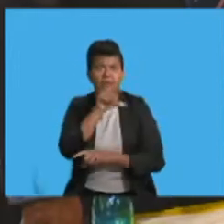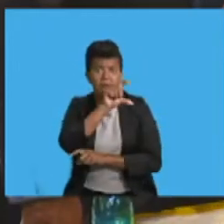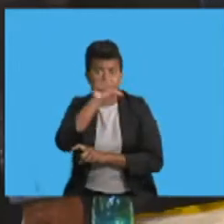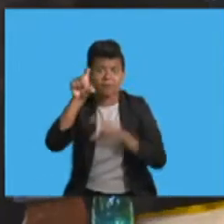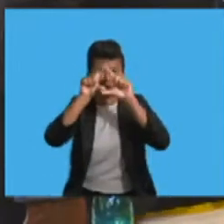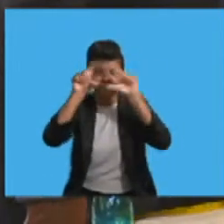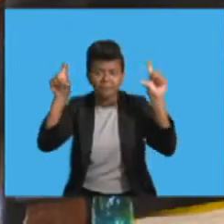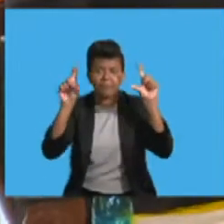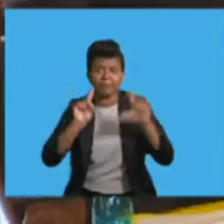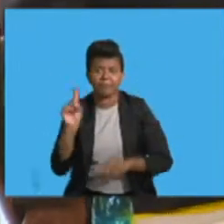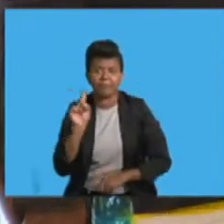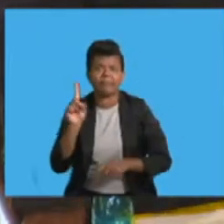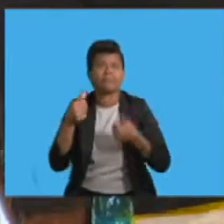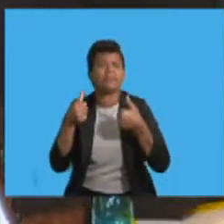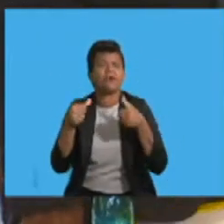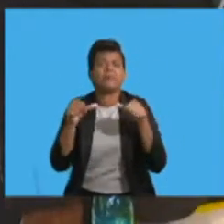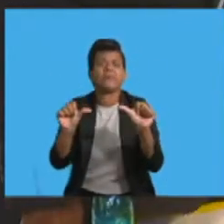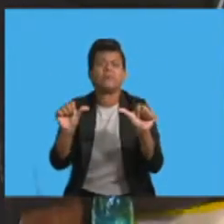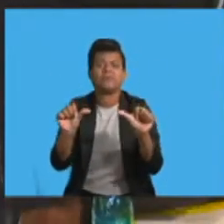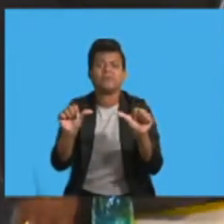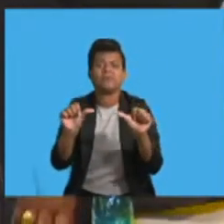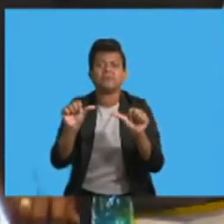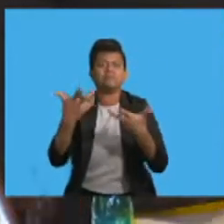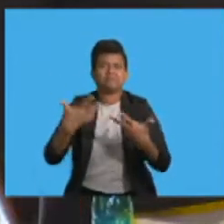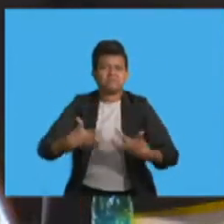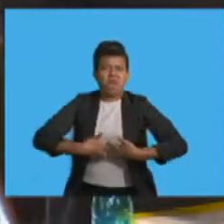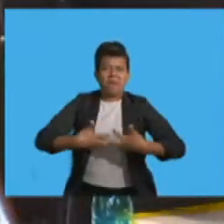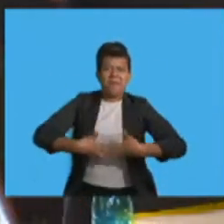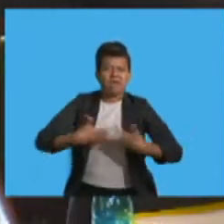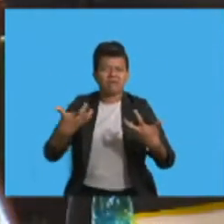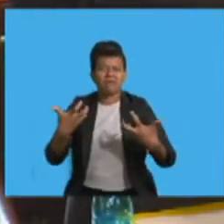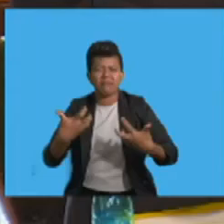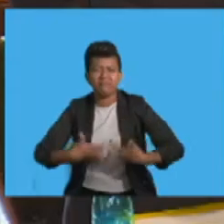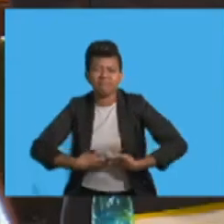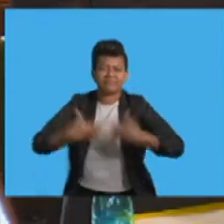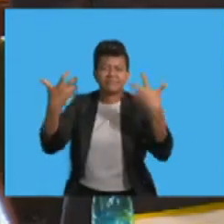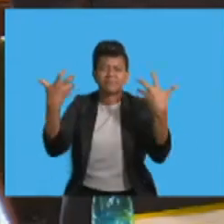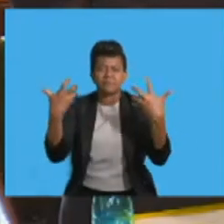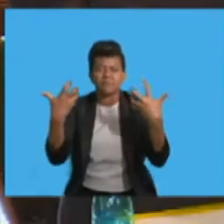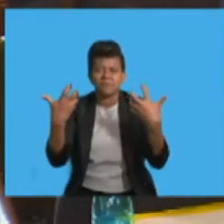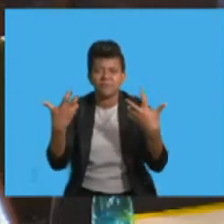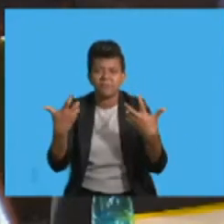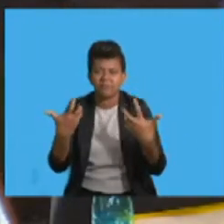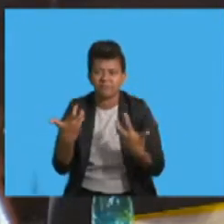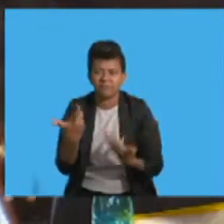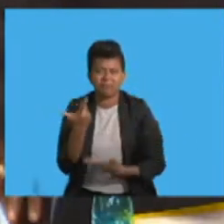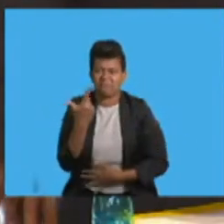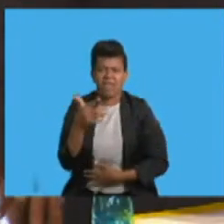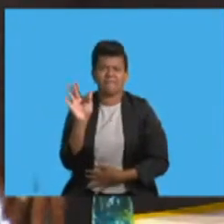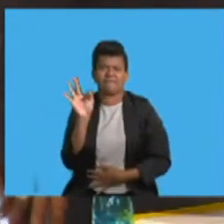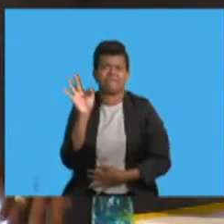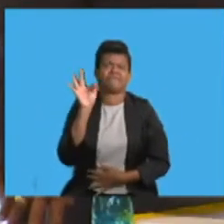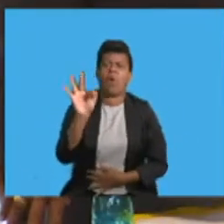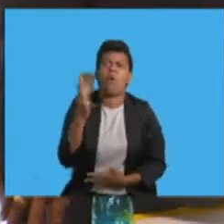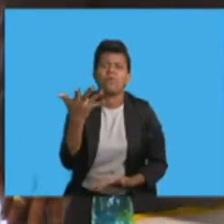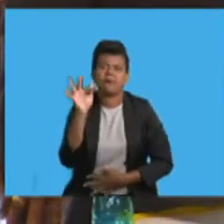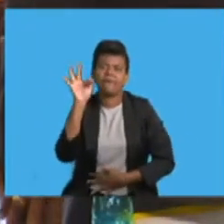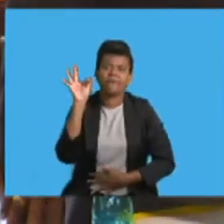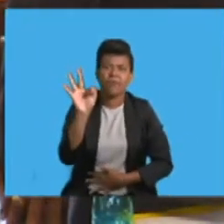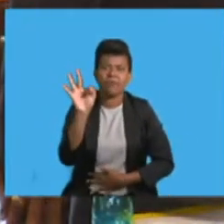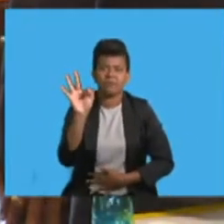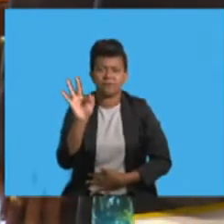Complaints If Officers Use Excessive Force by the Assistant Commissioner of Police, Mr. Itendra Nair.